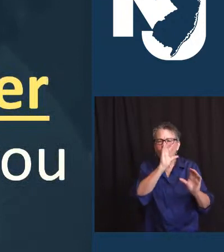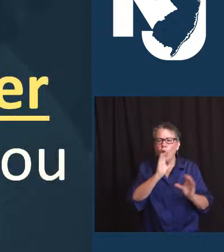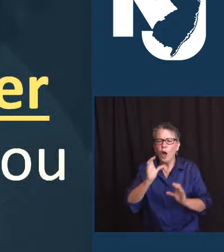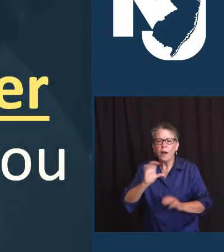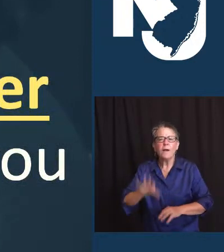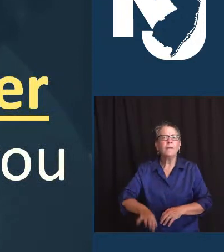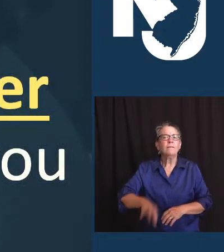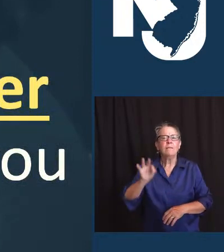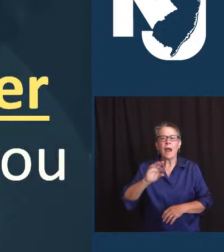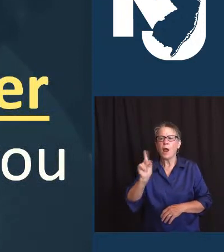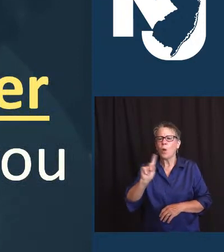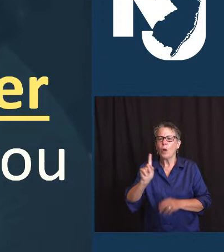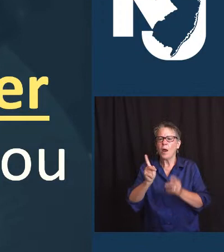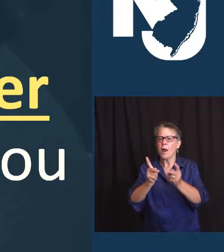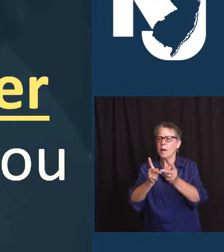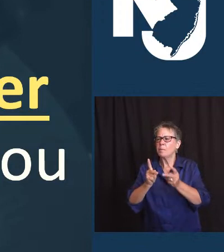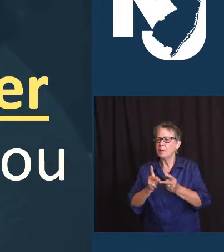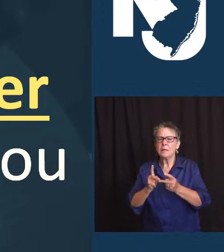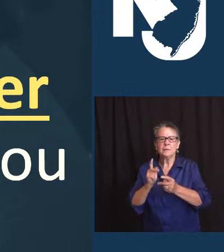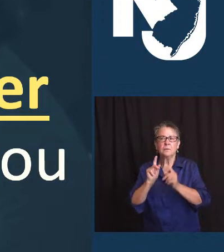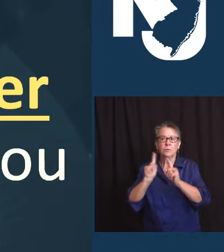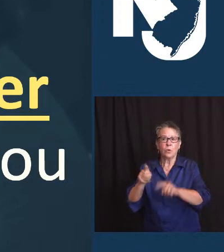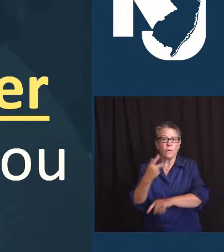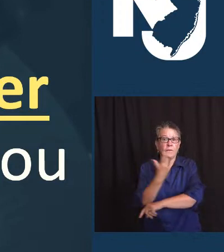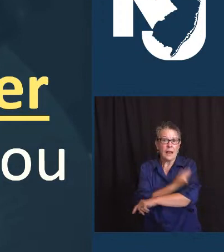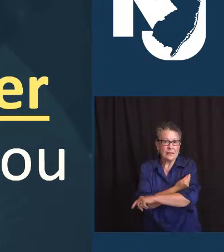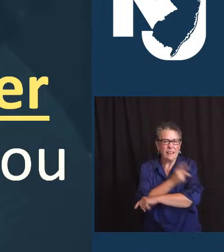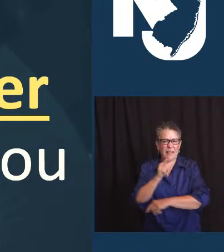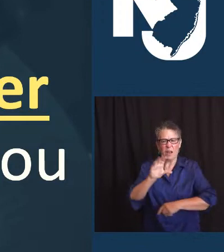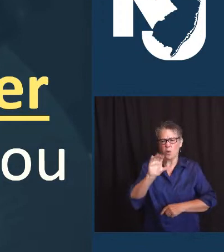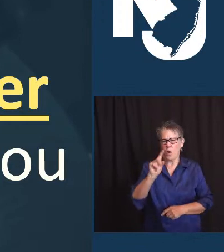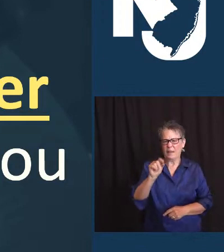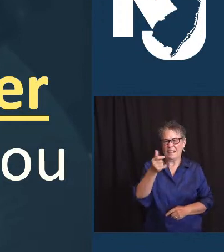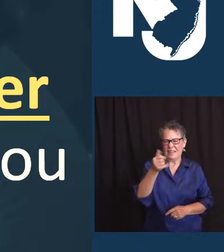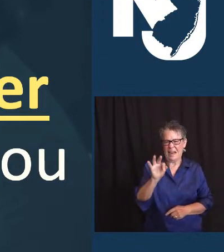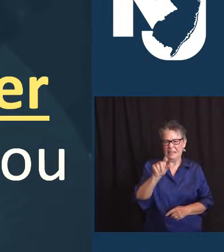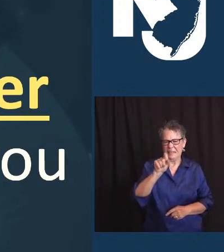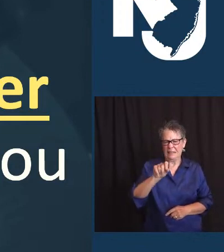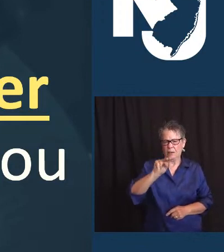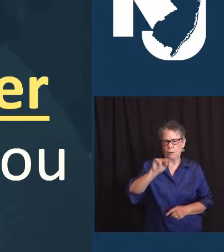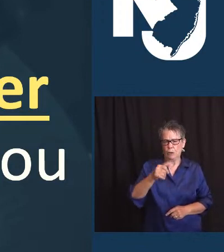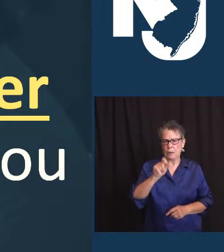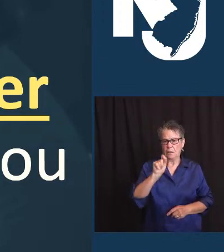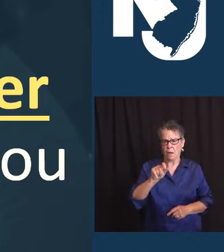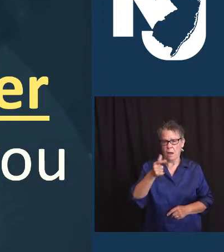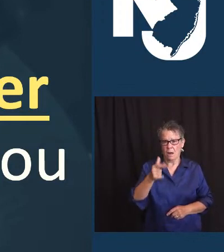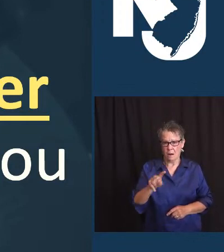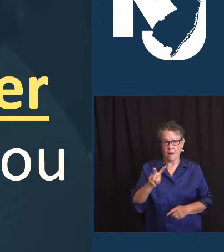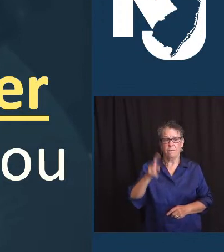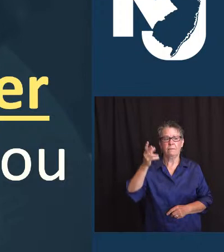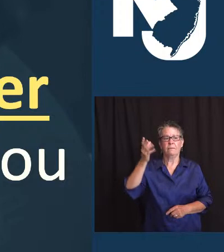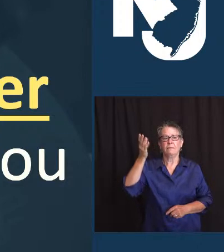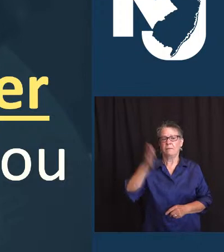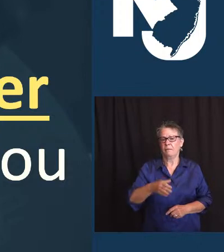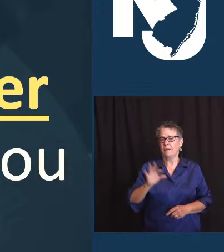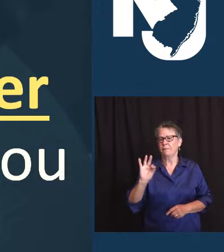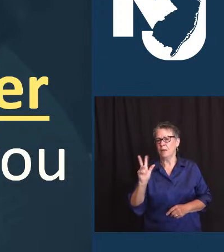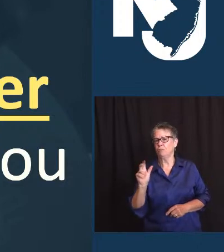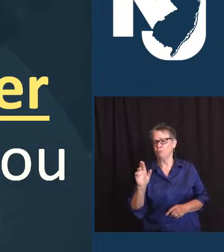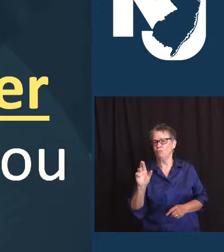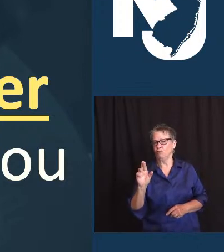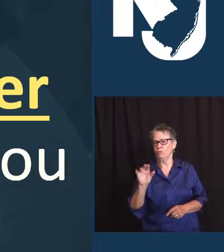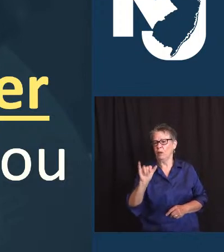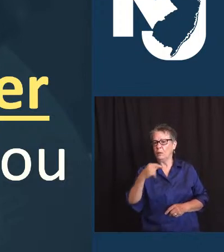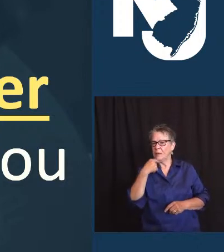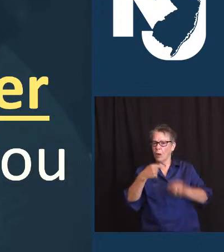covid19.nj.gov/finder to find a place near you where you can walk in today and get your first dose. The vaccines are